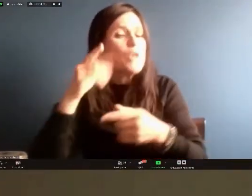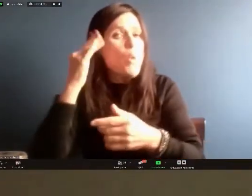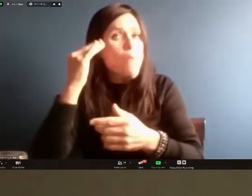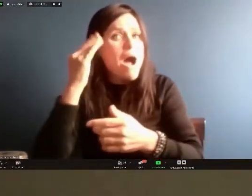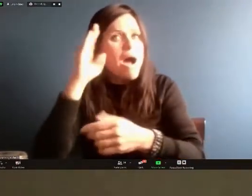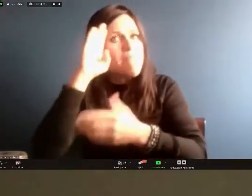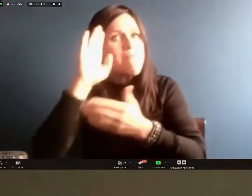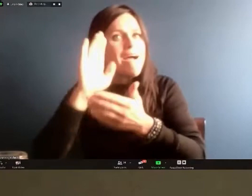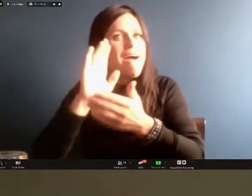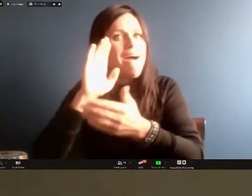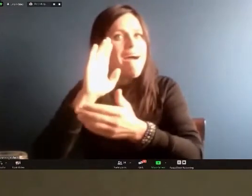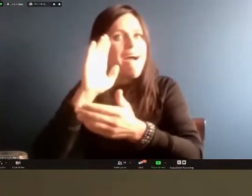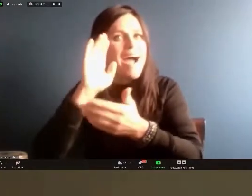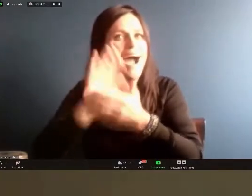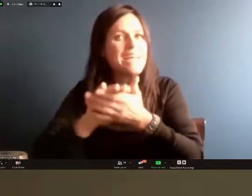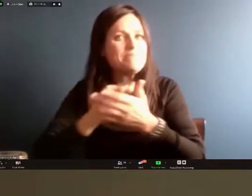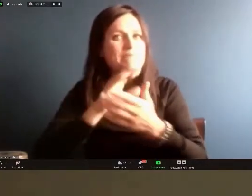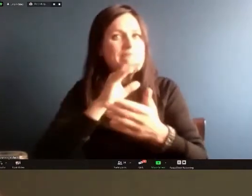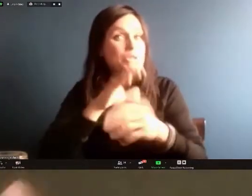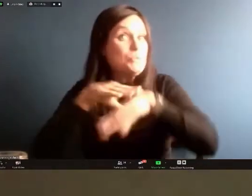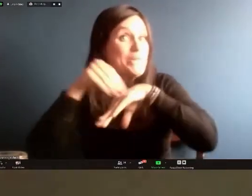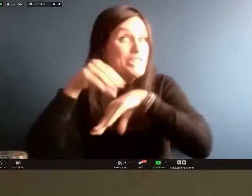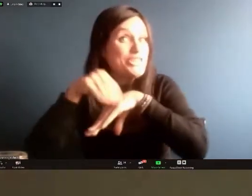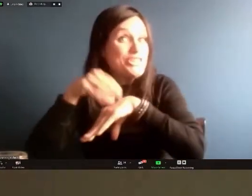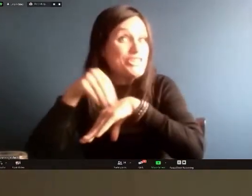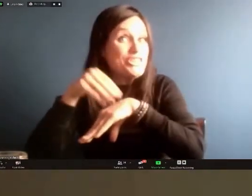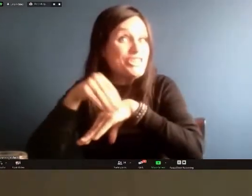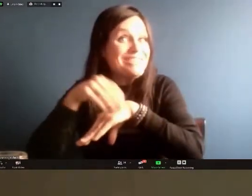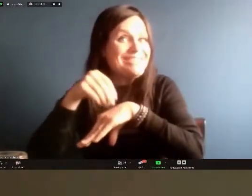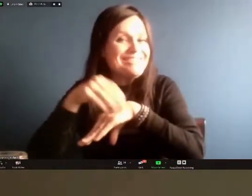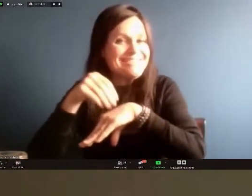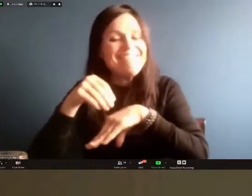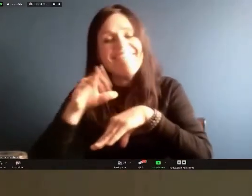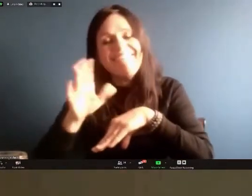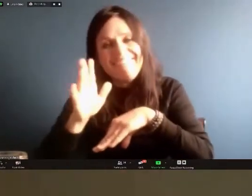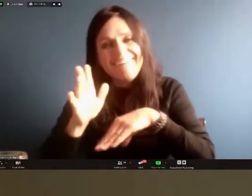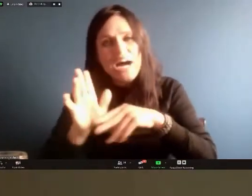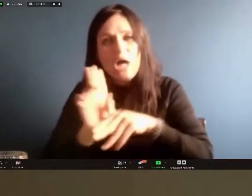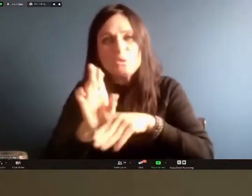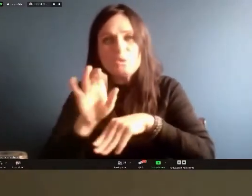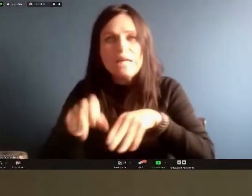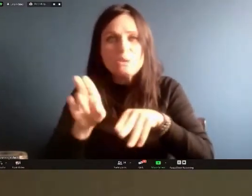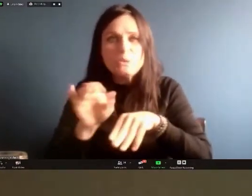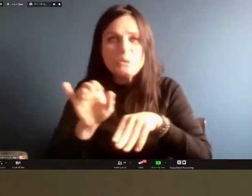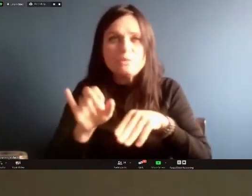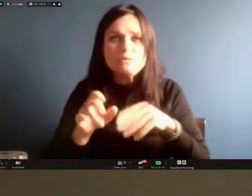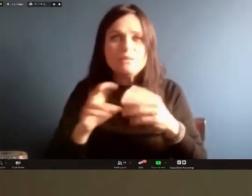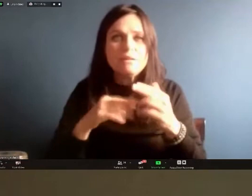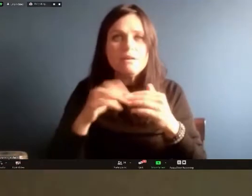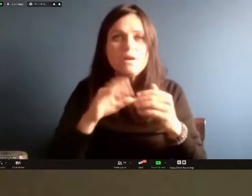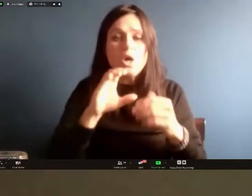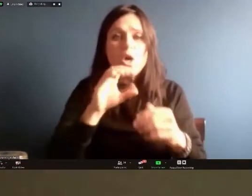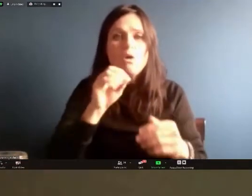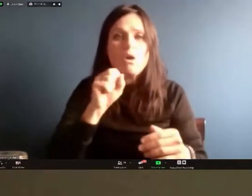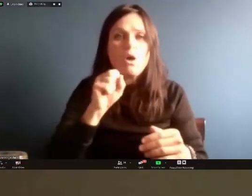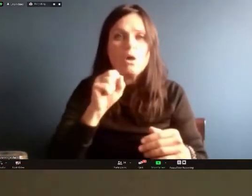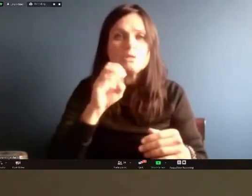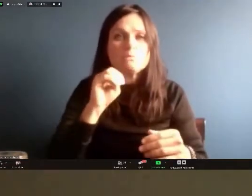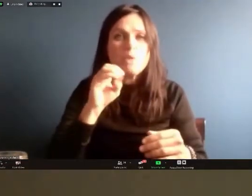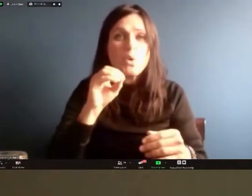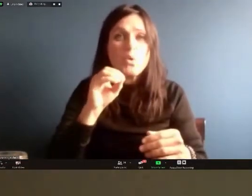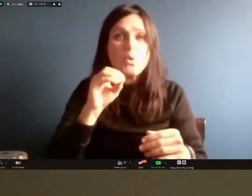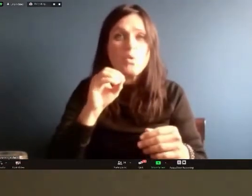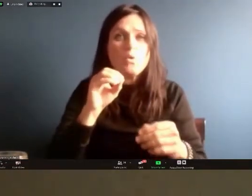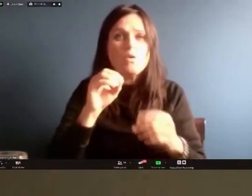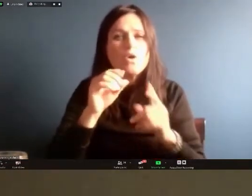I often, I sometimes use that as well. And then Cosmo in Word Nerd,